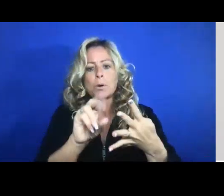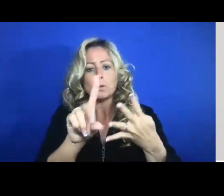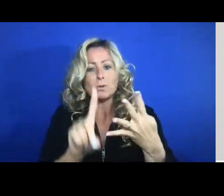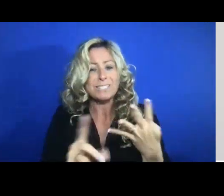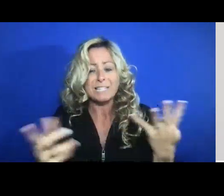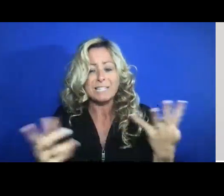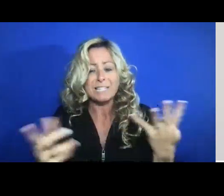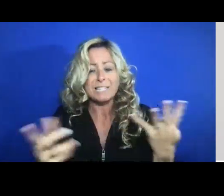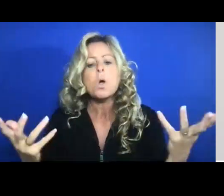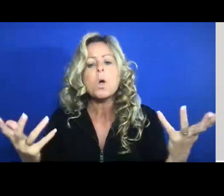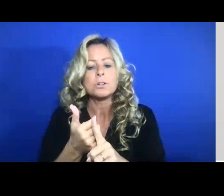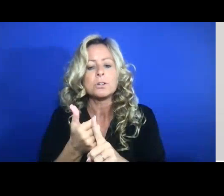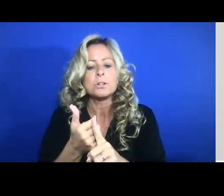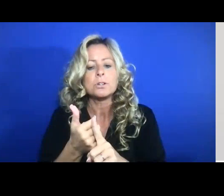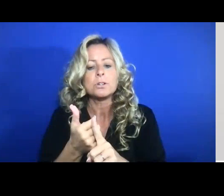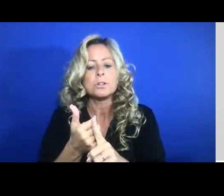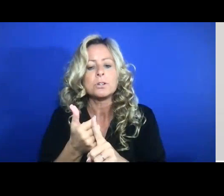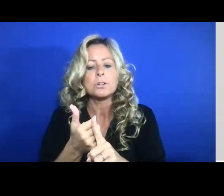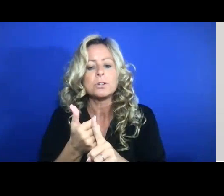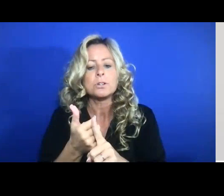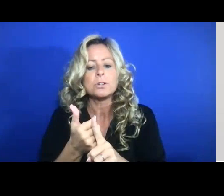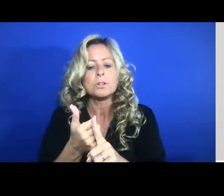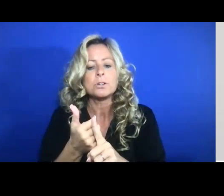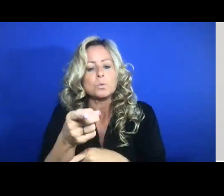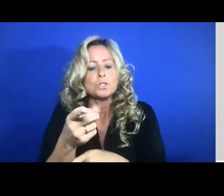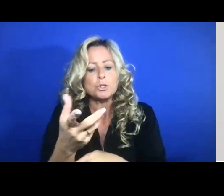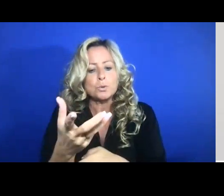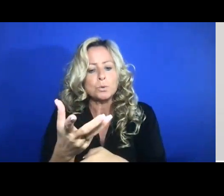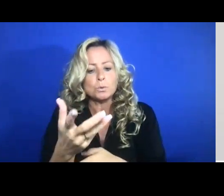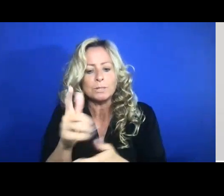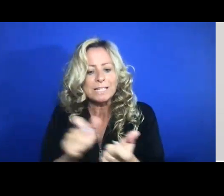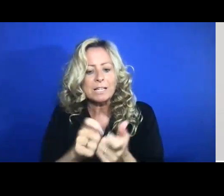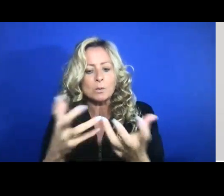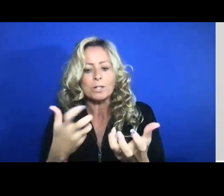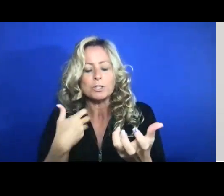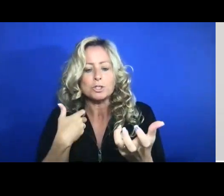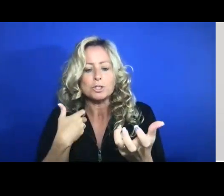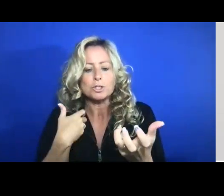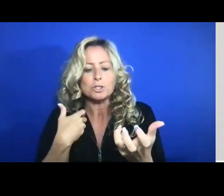what message or perspective would you want them to understand?